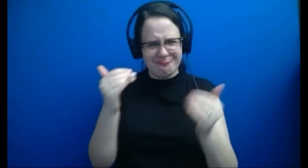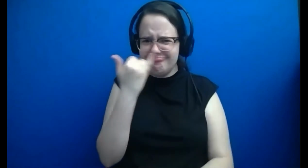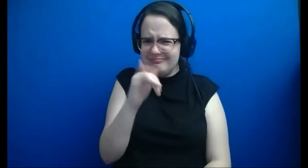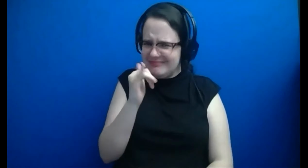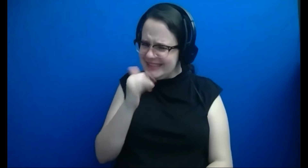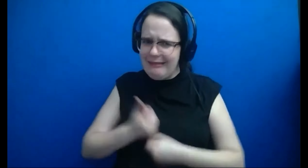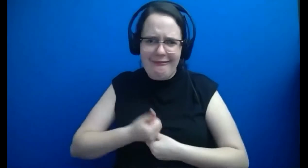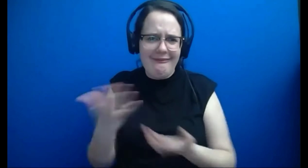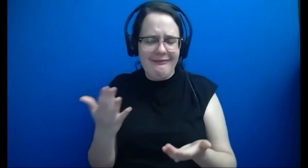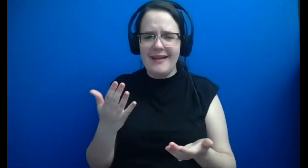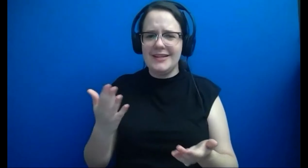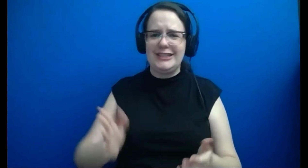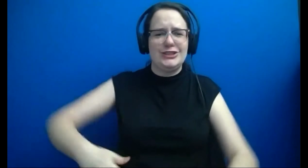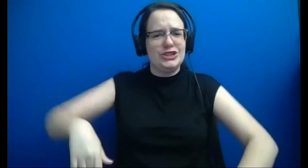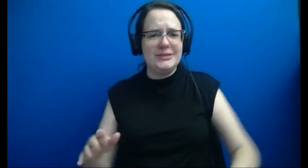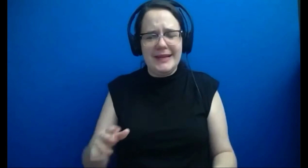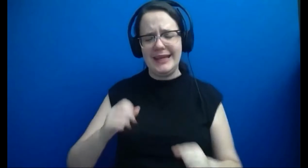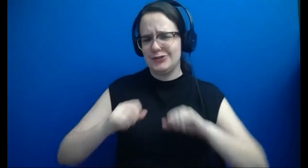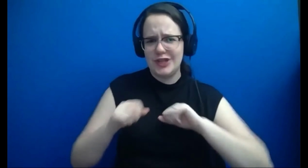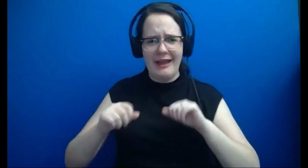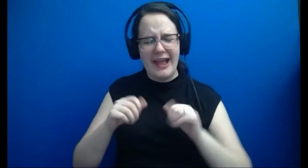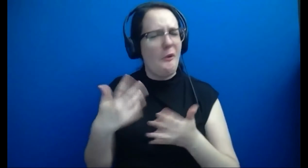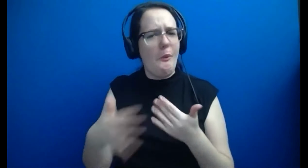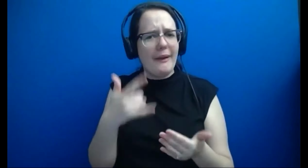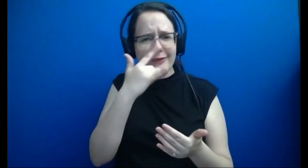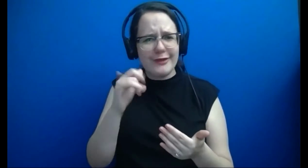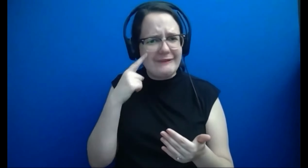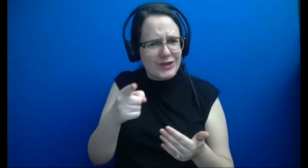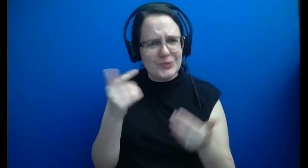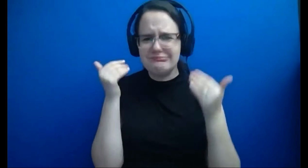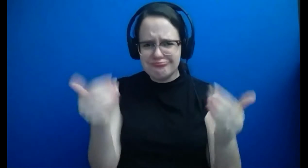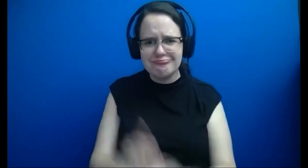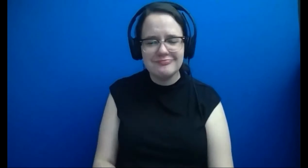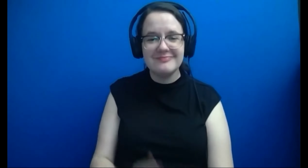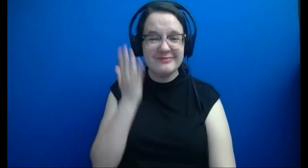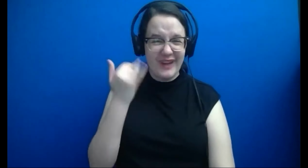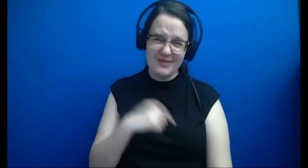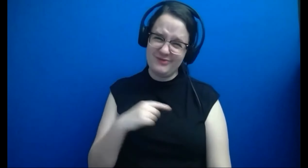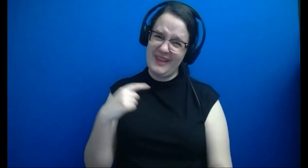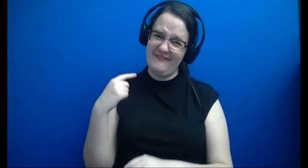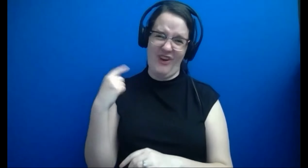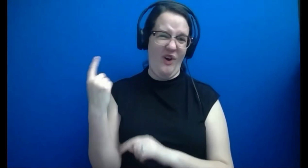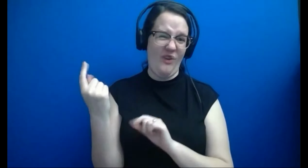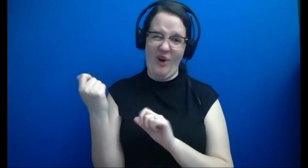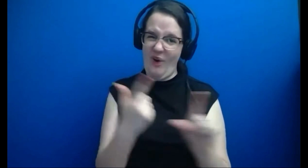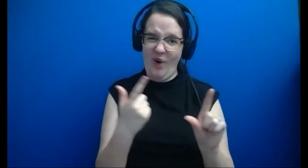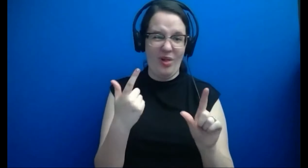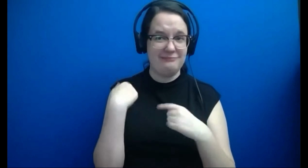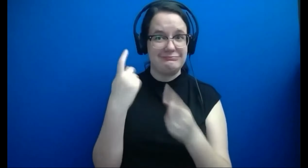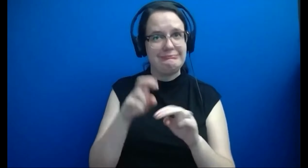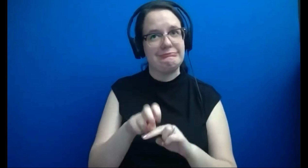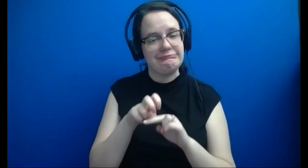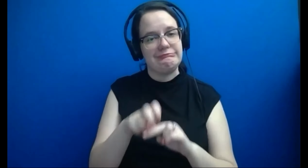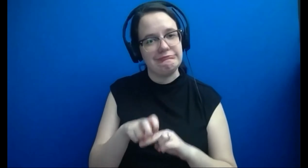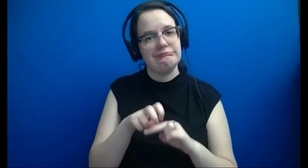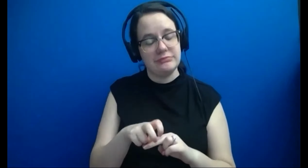shimmy, shimmy, shake, shake, shake, whatever that looks like for you. Because we've all been sitting. We've all been sitting, and we need